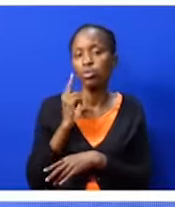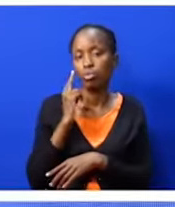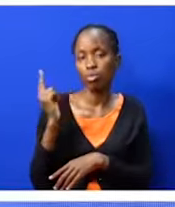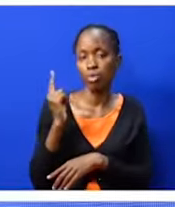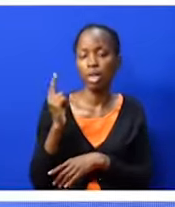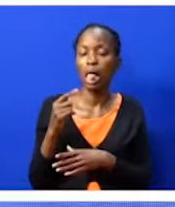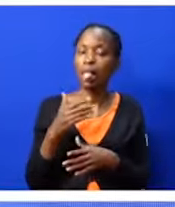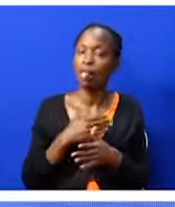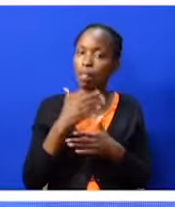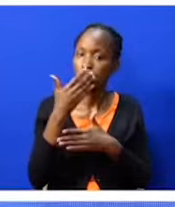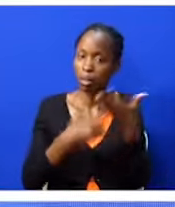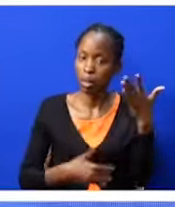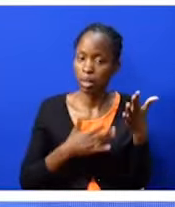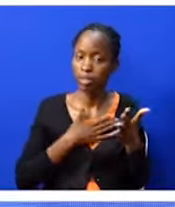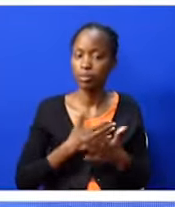them.